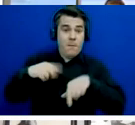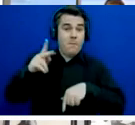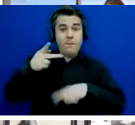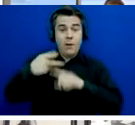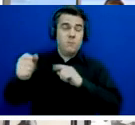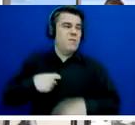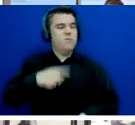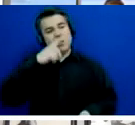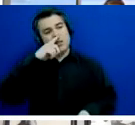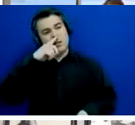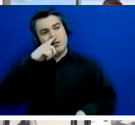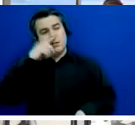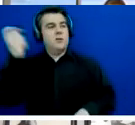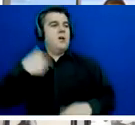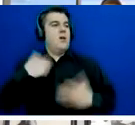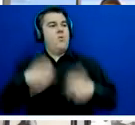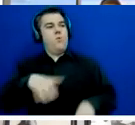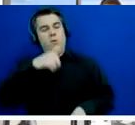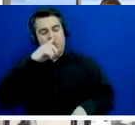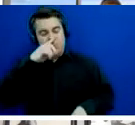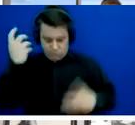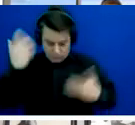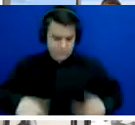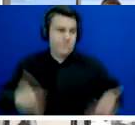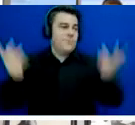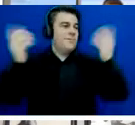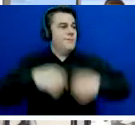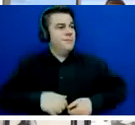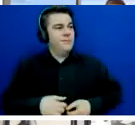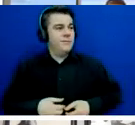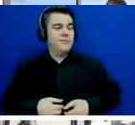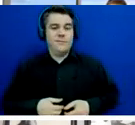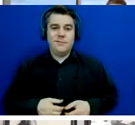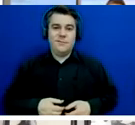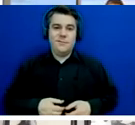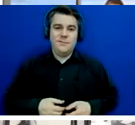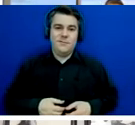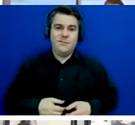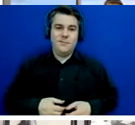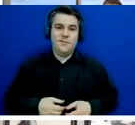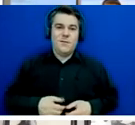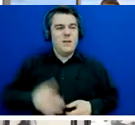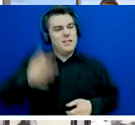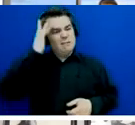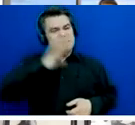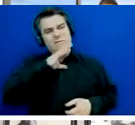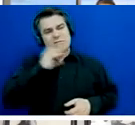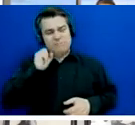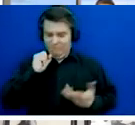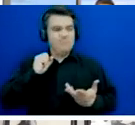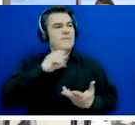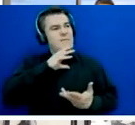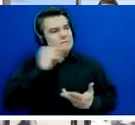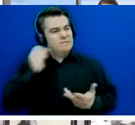and tired of feeling sick and tired. Yep. If that's your goal, that I just want to feel better, great. In what time? What timeline am I looking